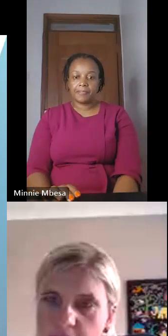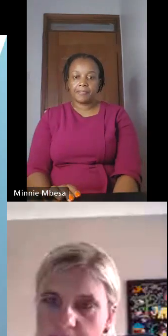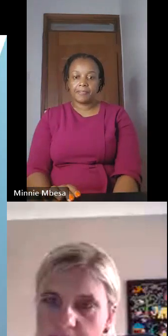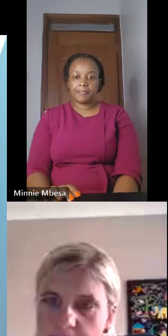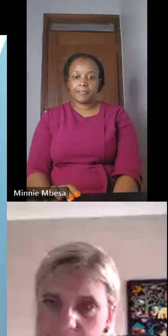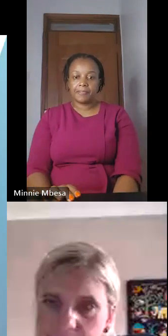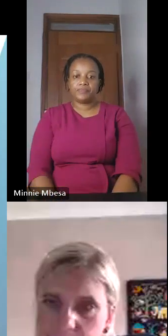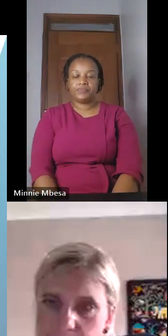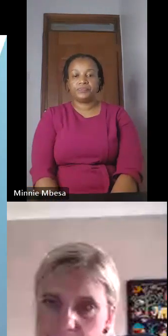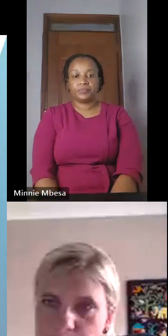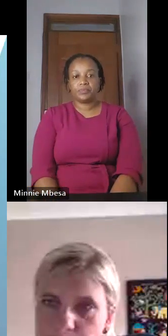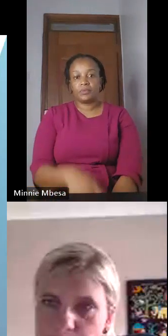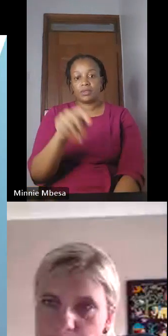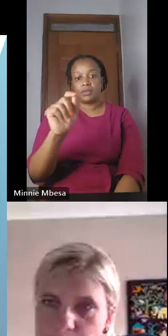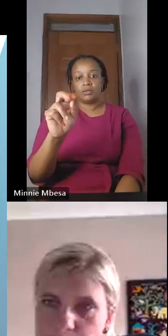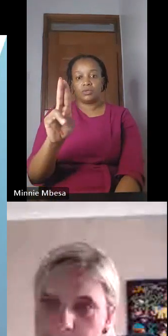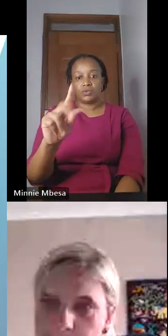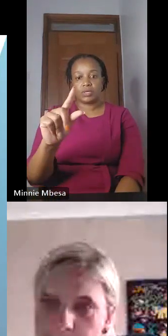Tugemi Nicholas.